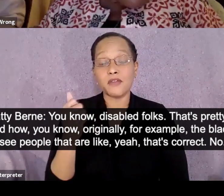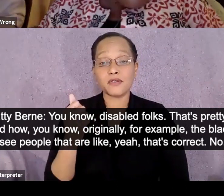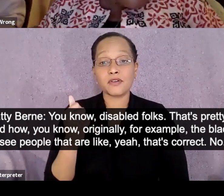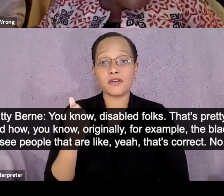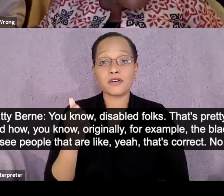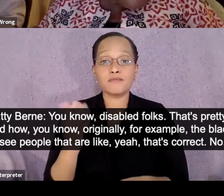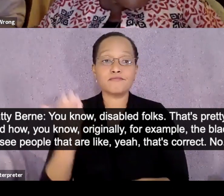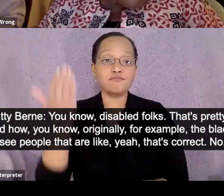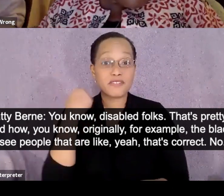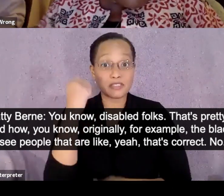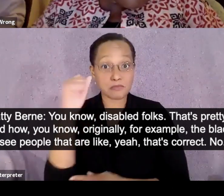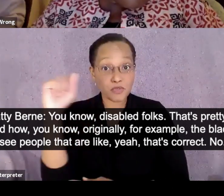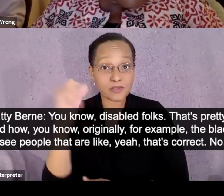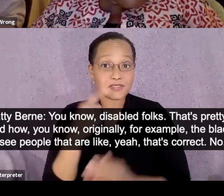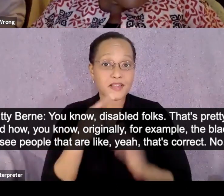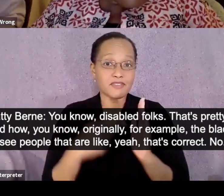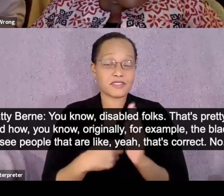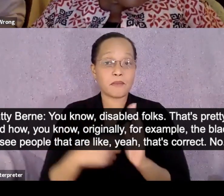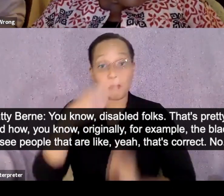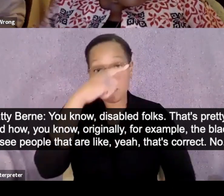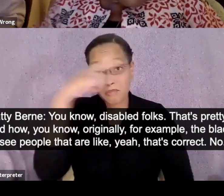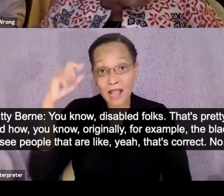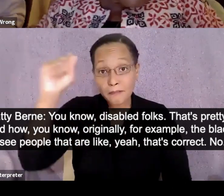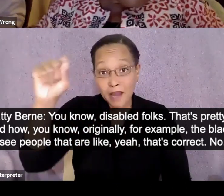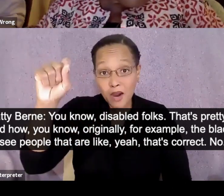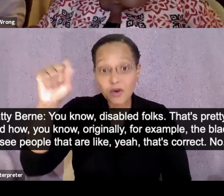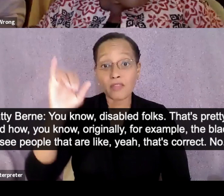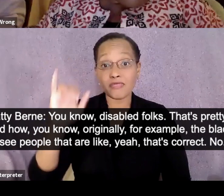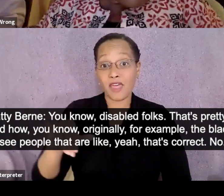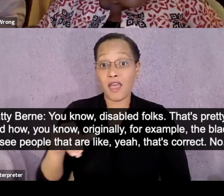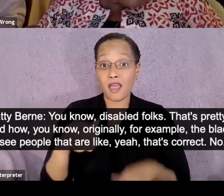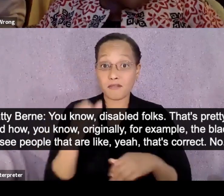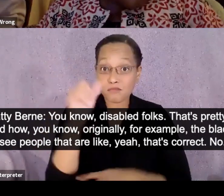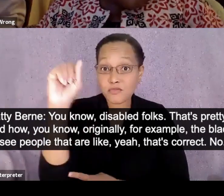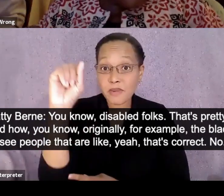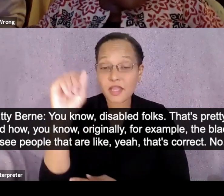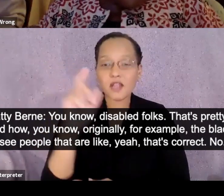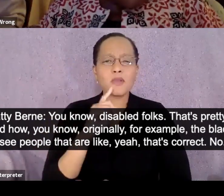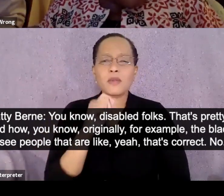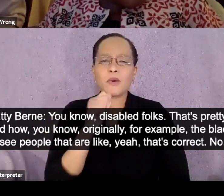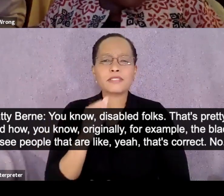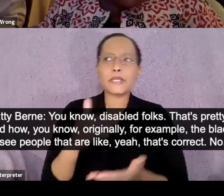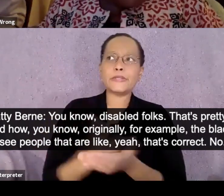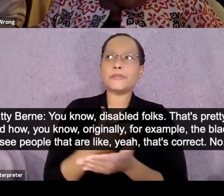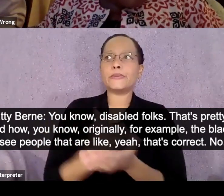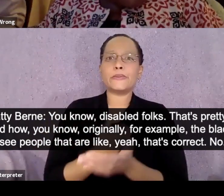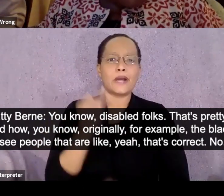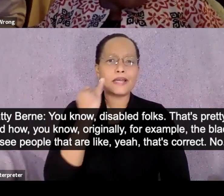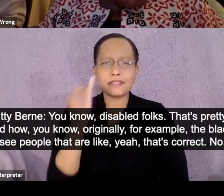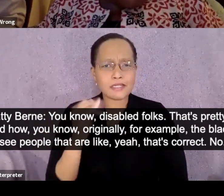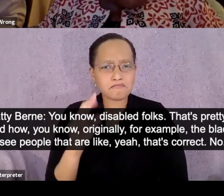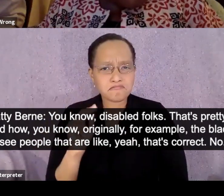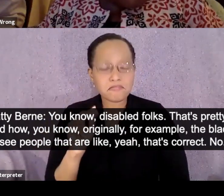for example, the Black Power movement was just not a novel idea, right? And then to see people that